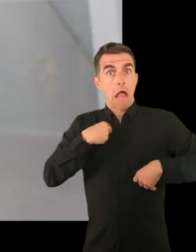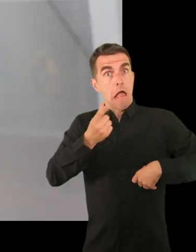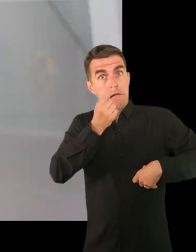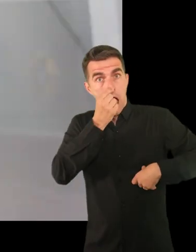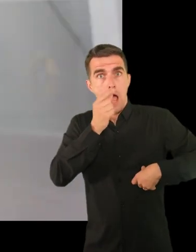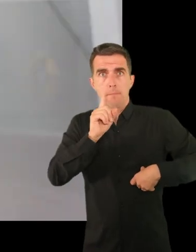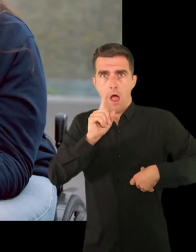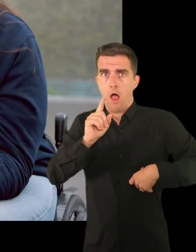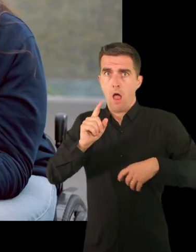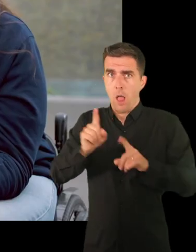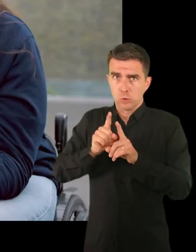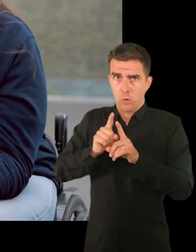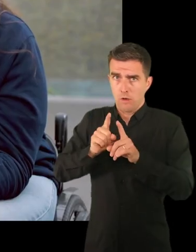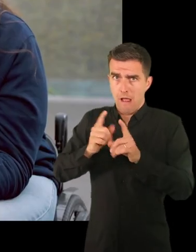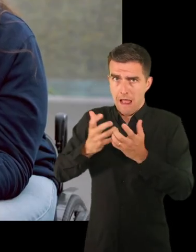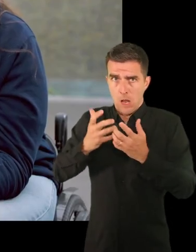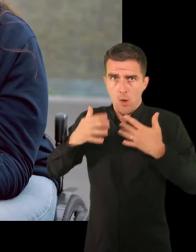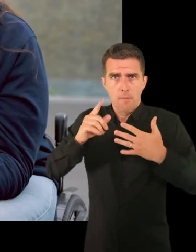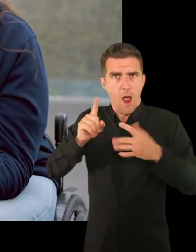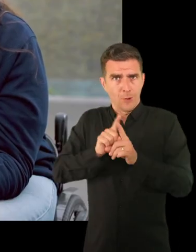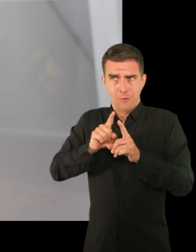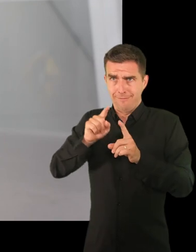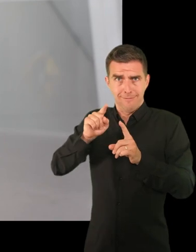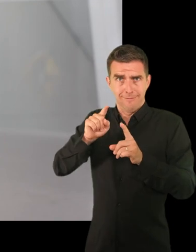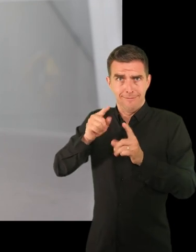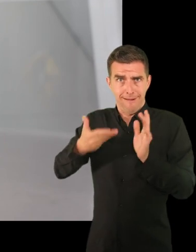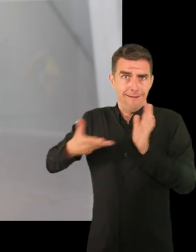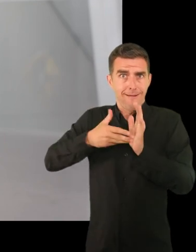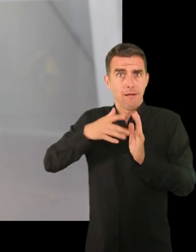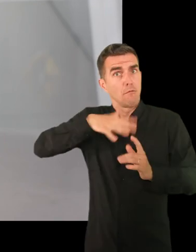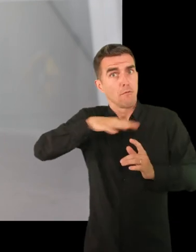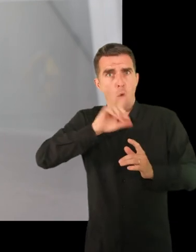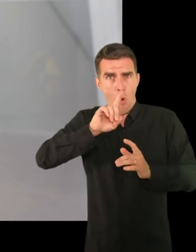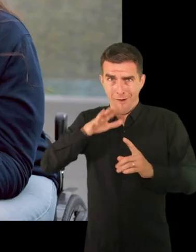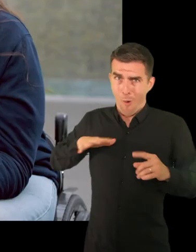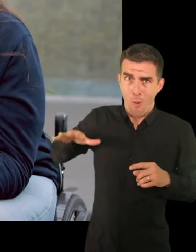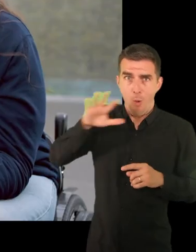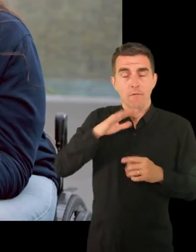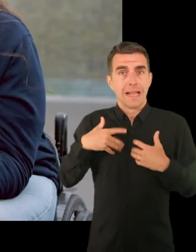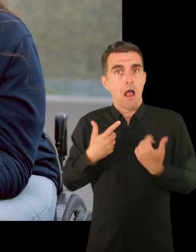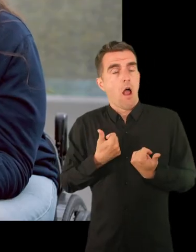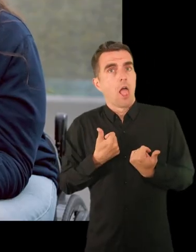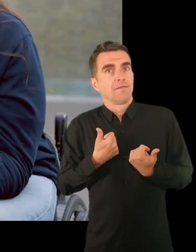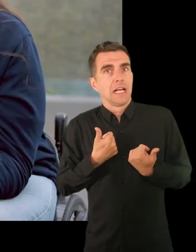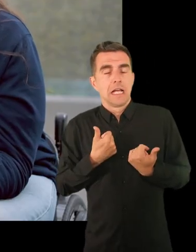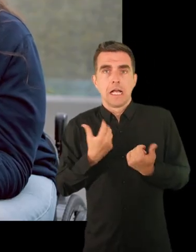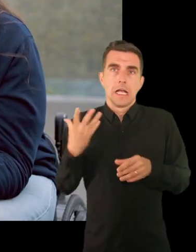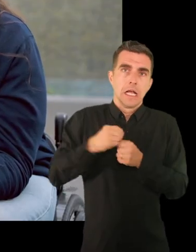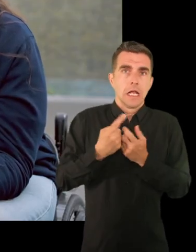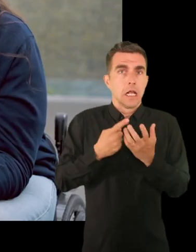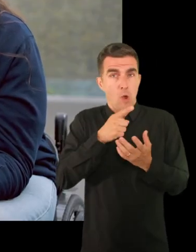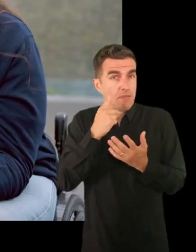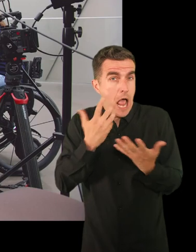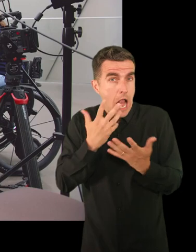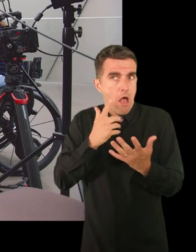compliance to not only make something functional but make something which allows people to feel included within the space. Is there any specific pointers